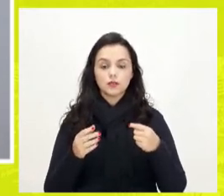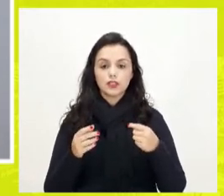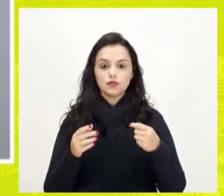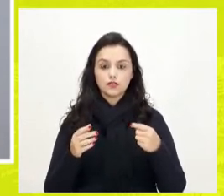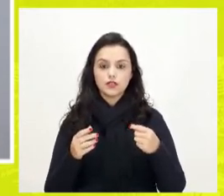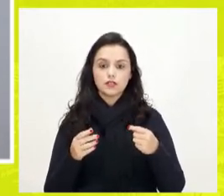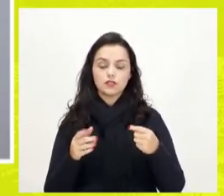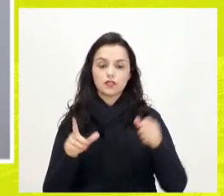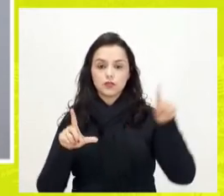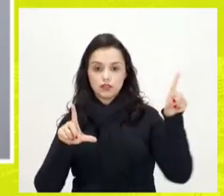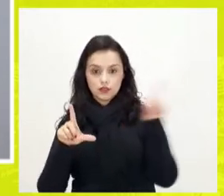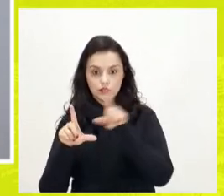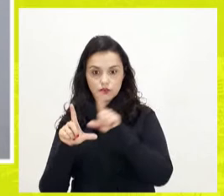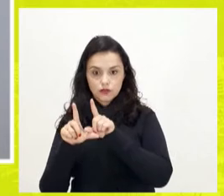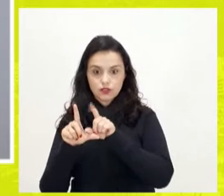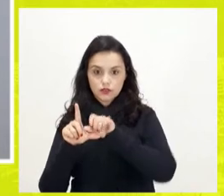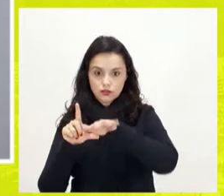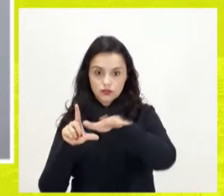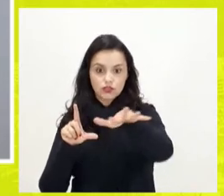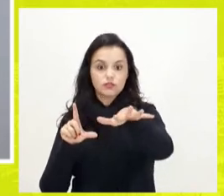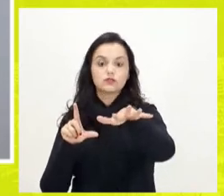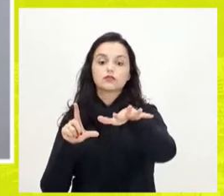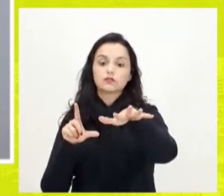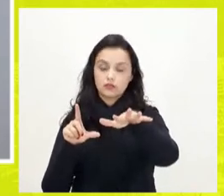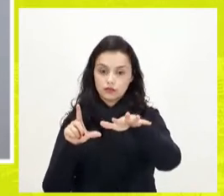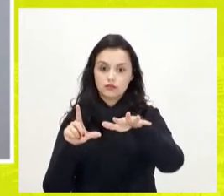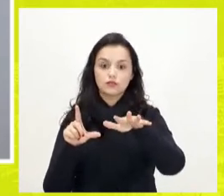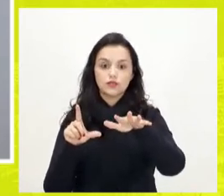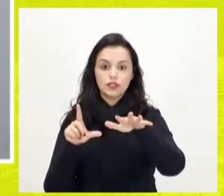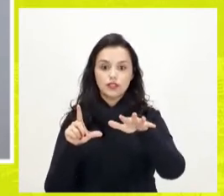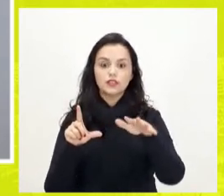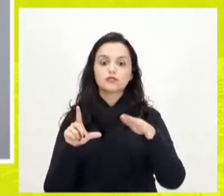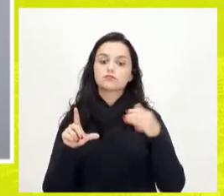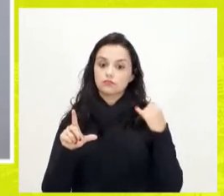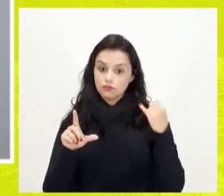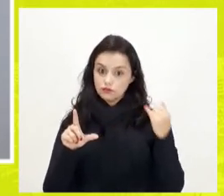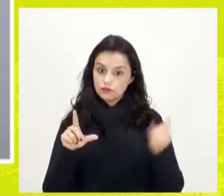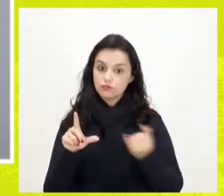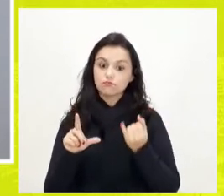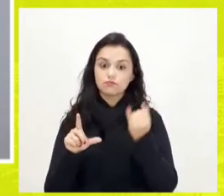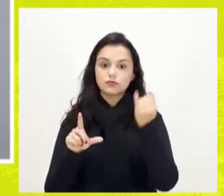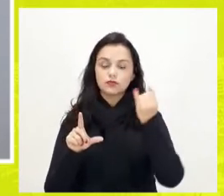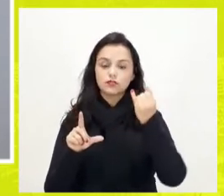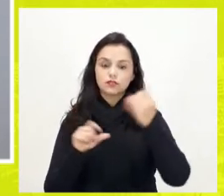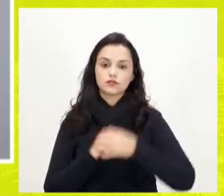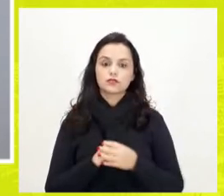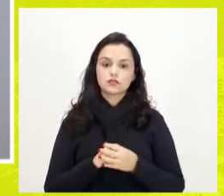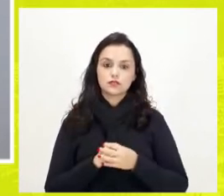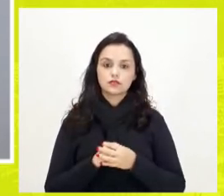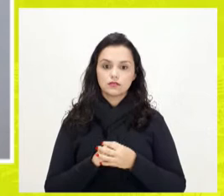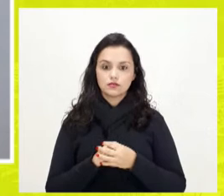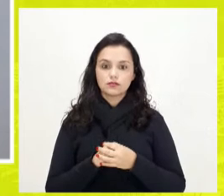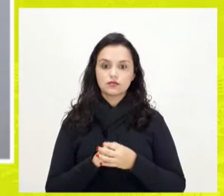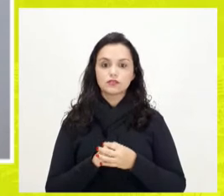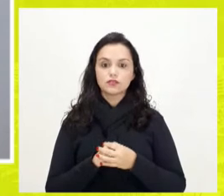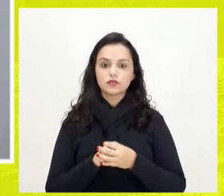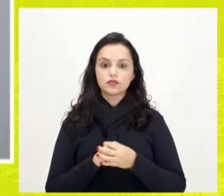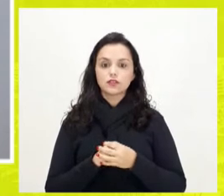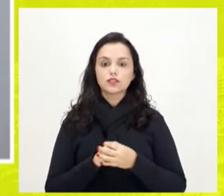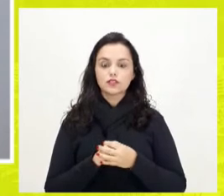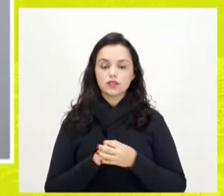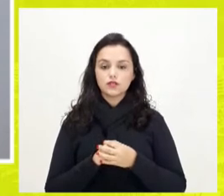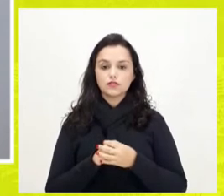important digital influencers that are able to use this digital